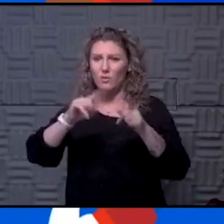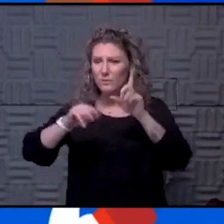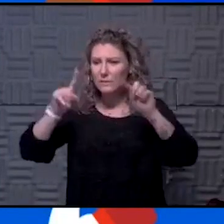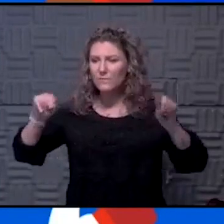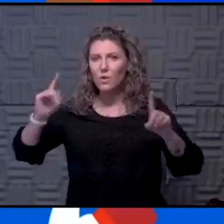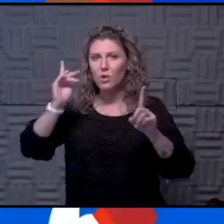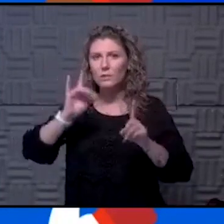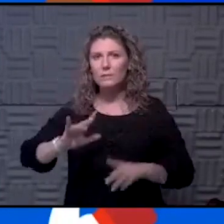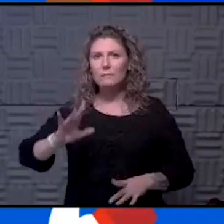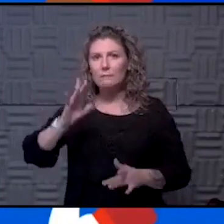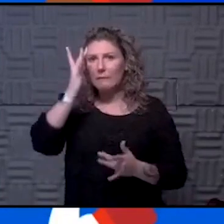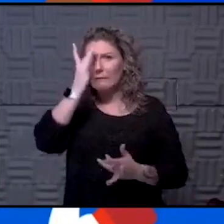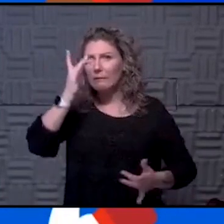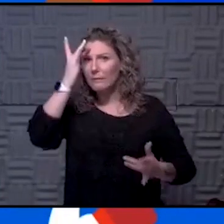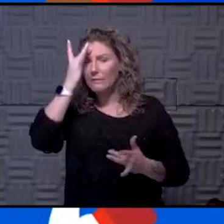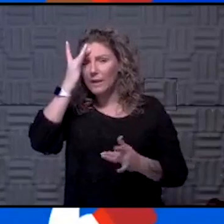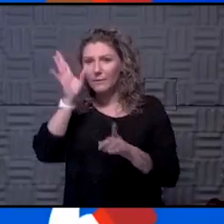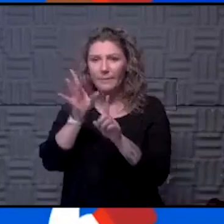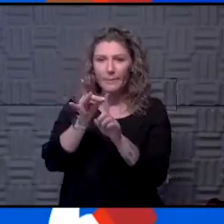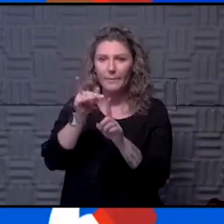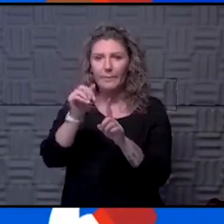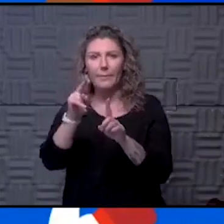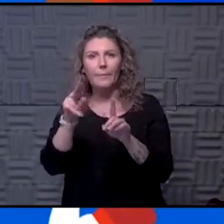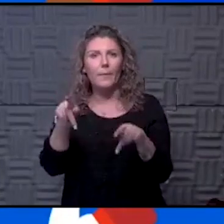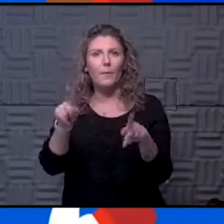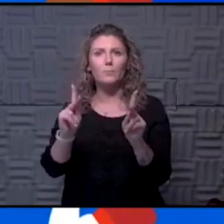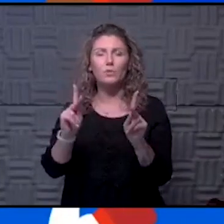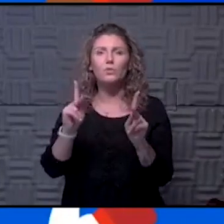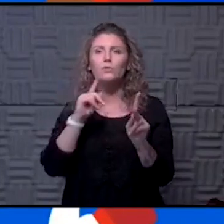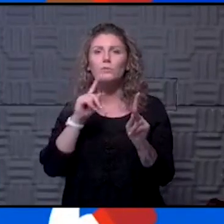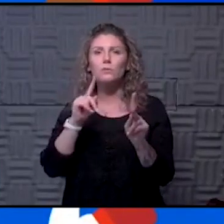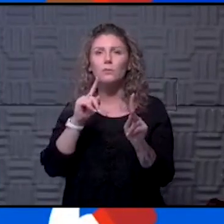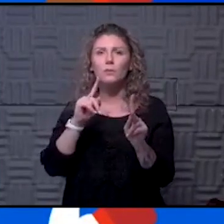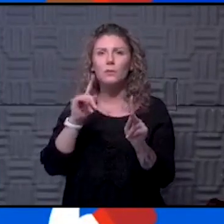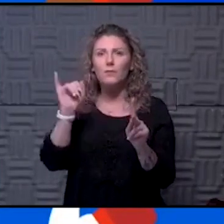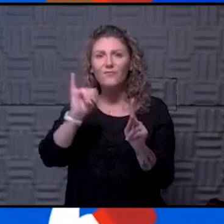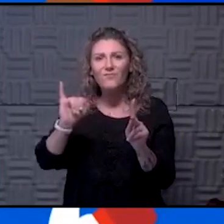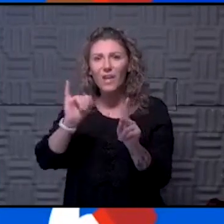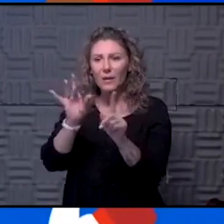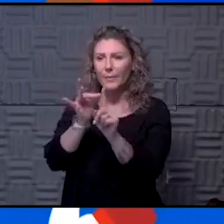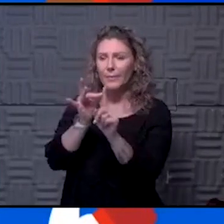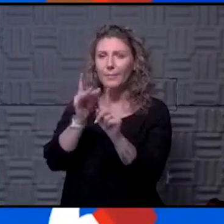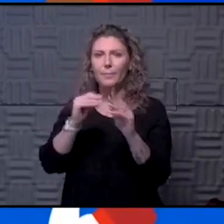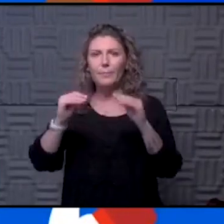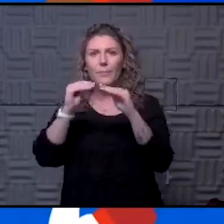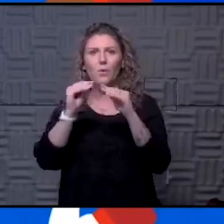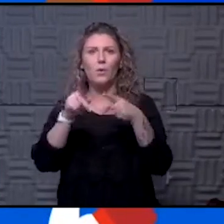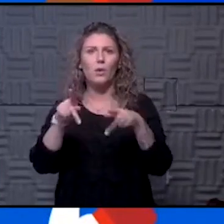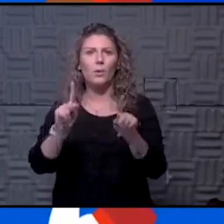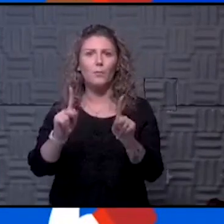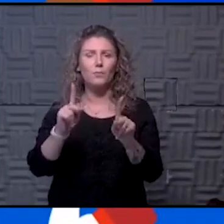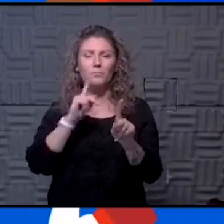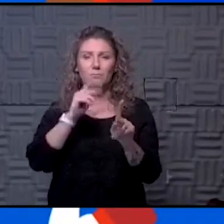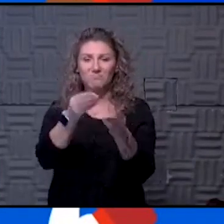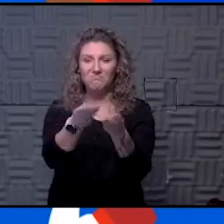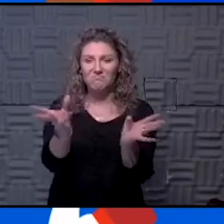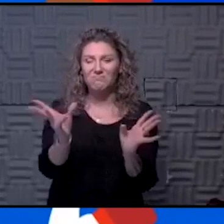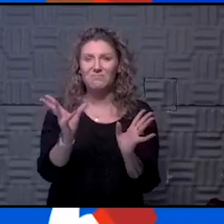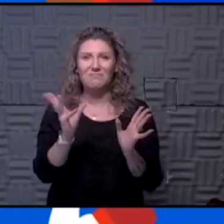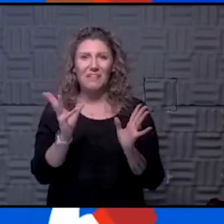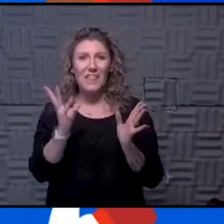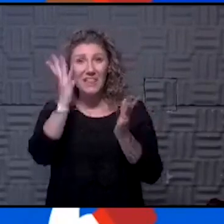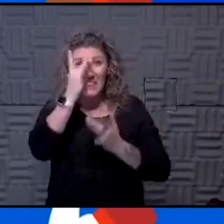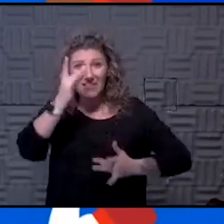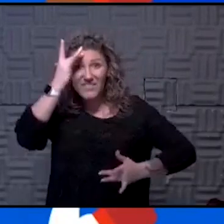virus gets or has the opportunity to infect, the more opportunity we give the virus